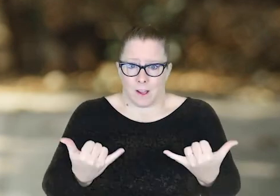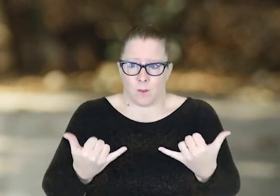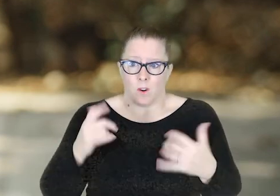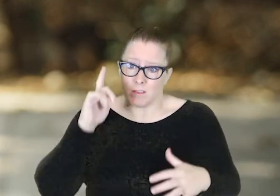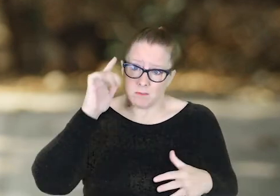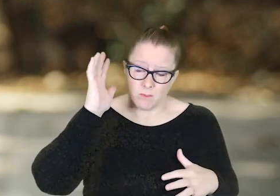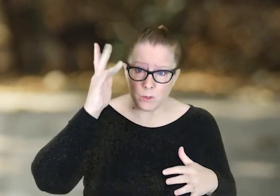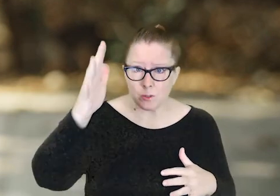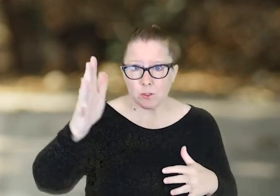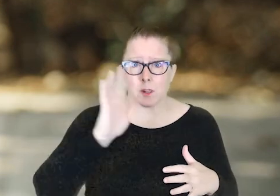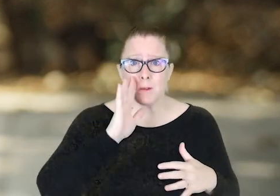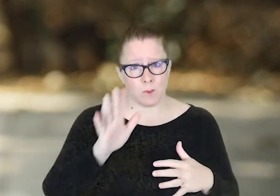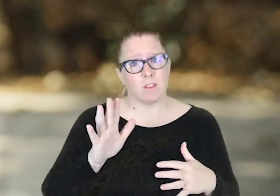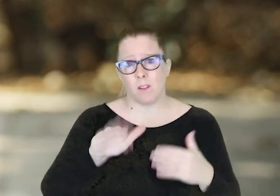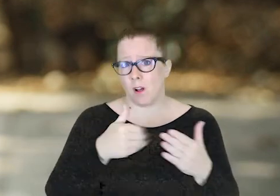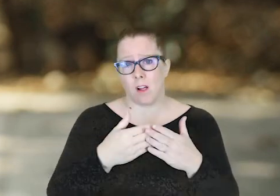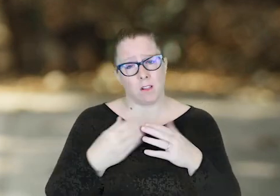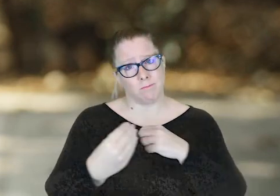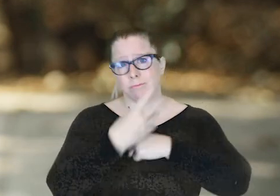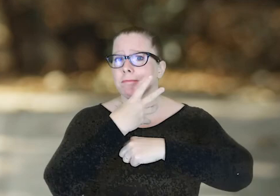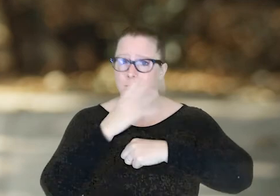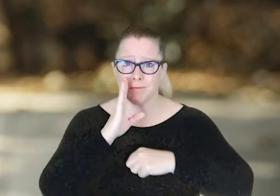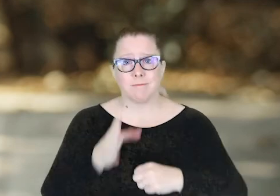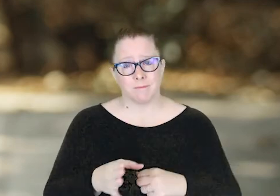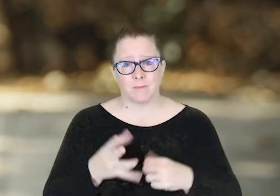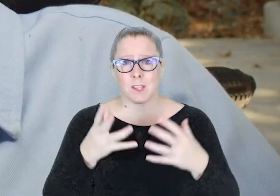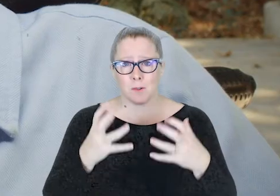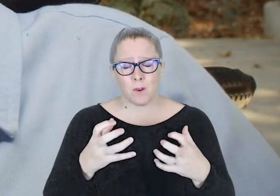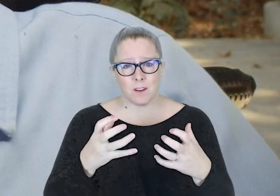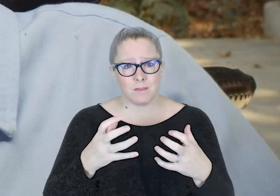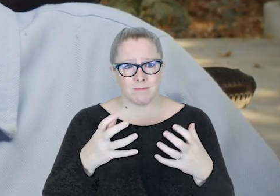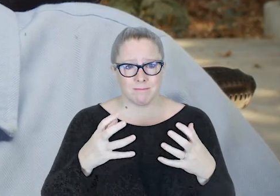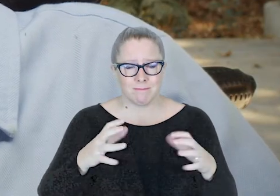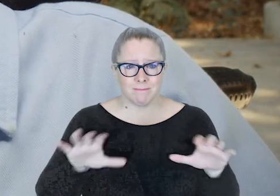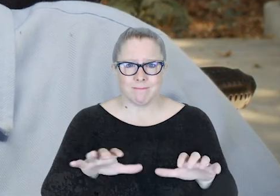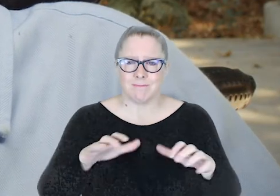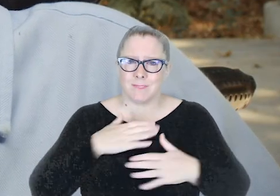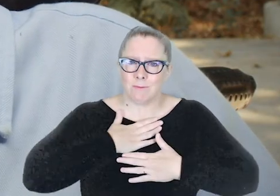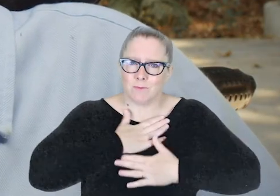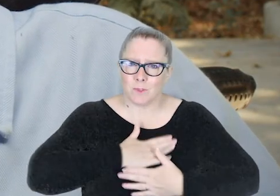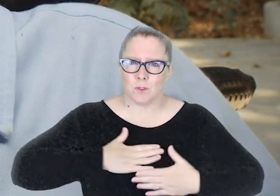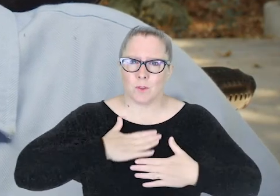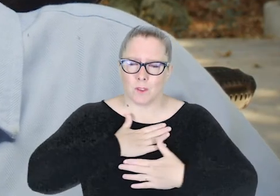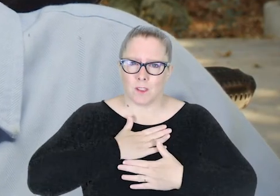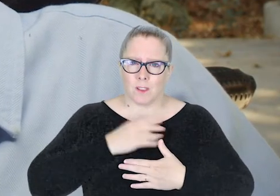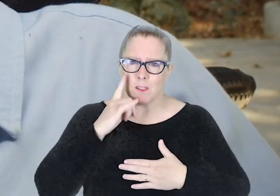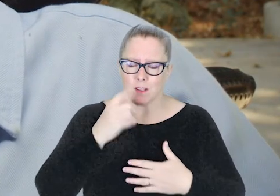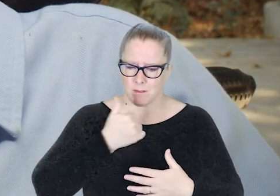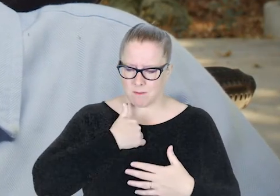lifetimes, we'll all experience this or be touched by it. So let's, even in our own enlightened